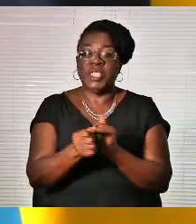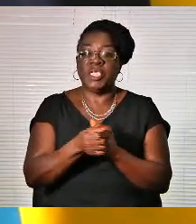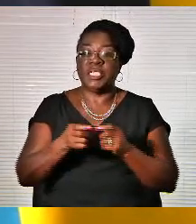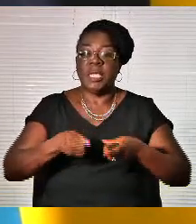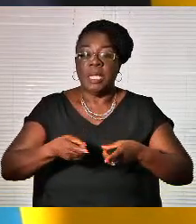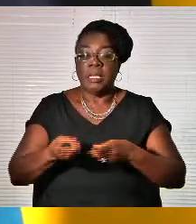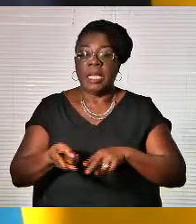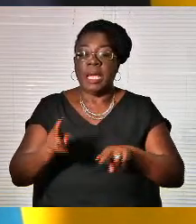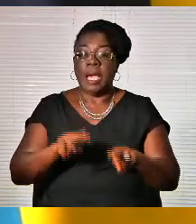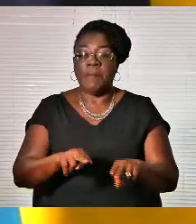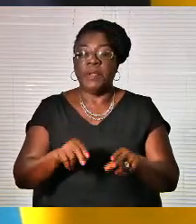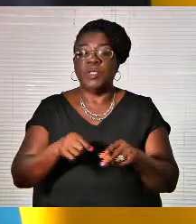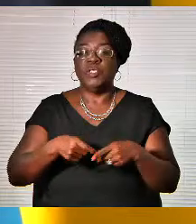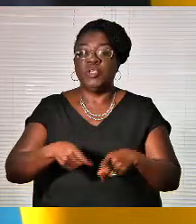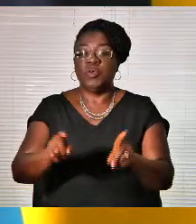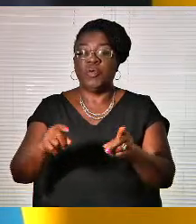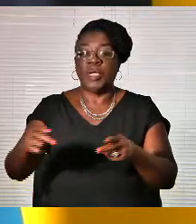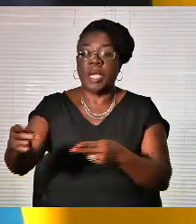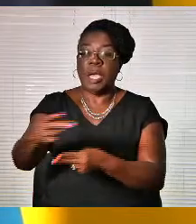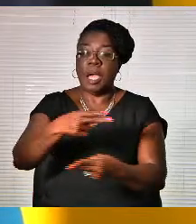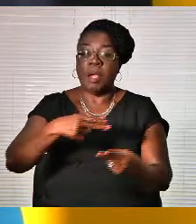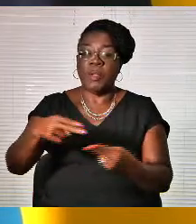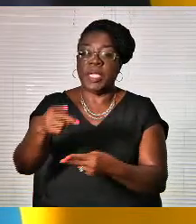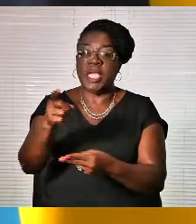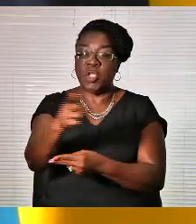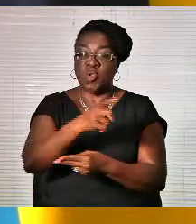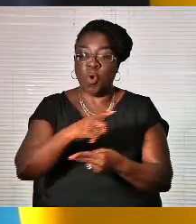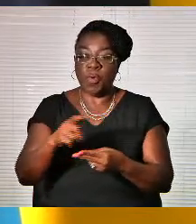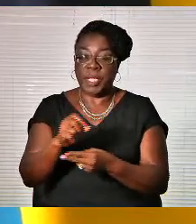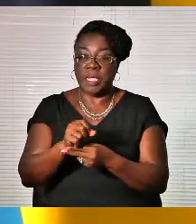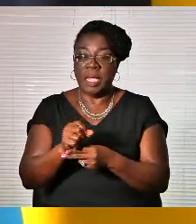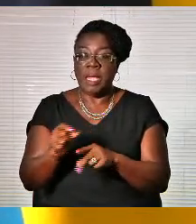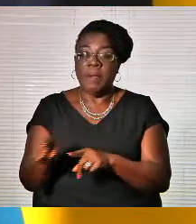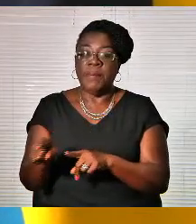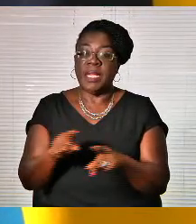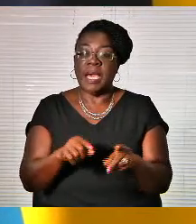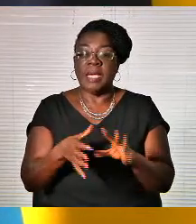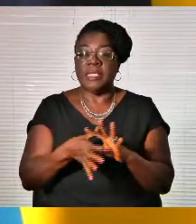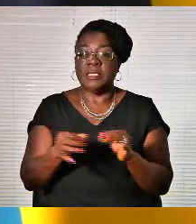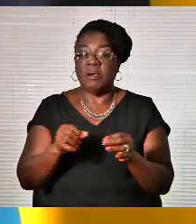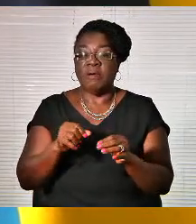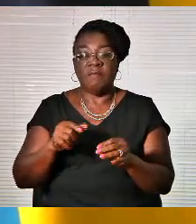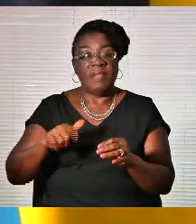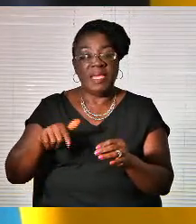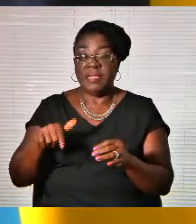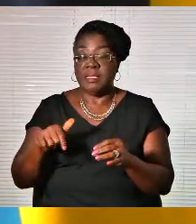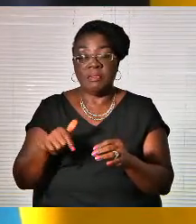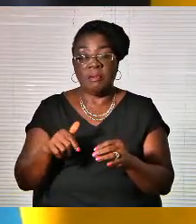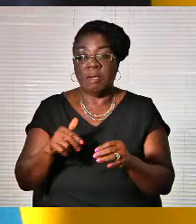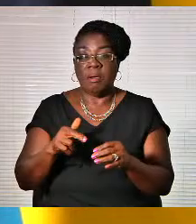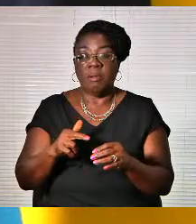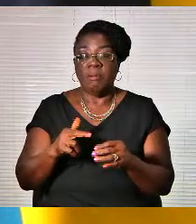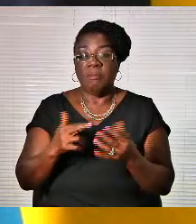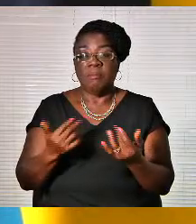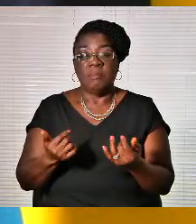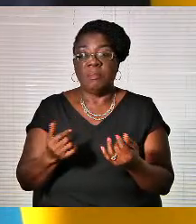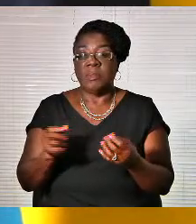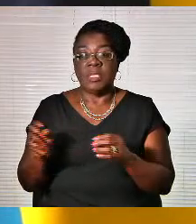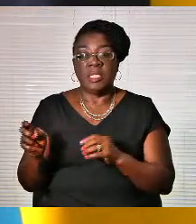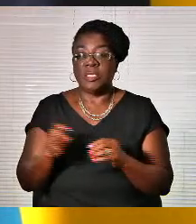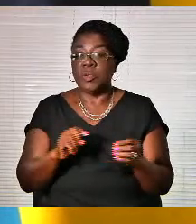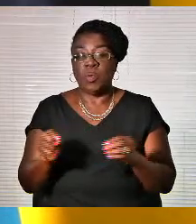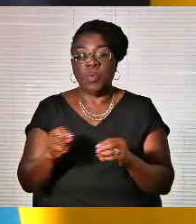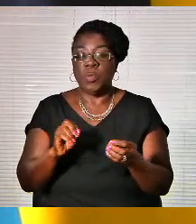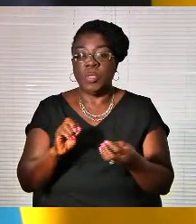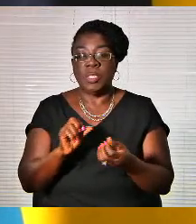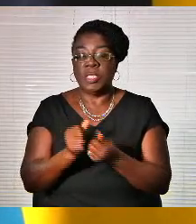of the passage of Hurricane Dorian. But certainly, as of late or recently, I am unaware of any damage